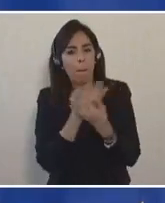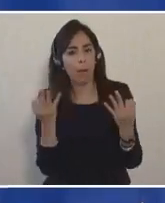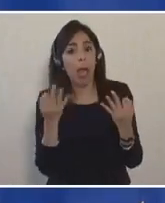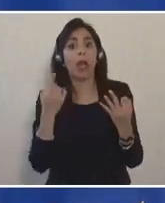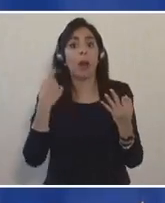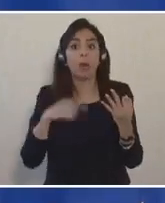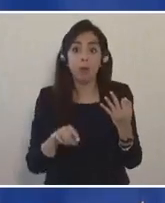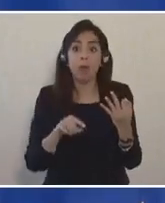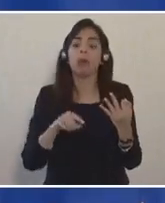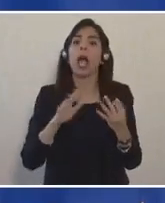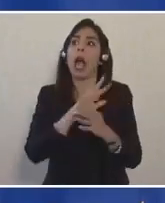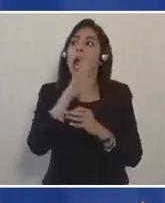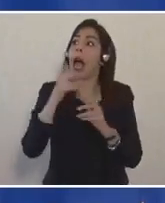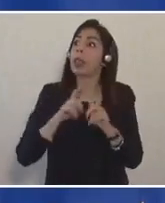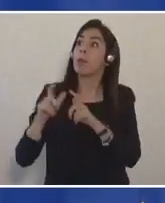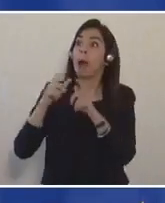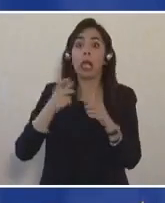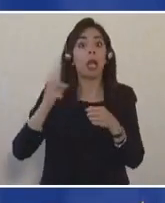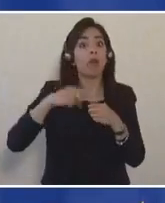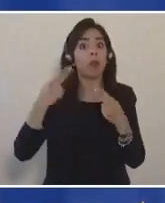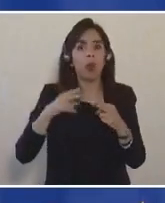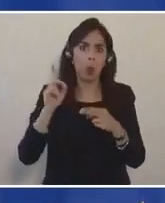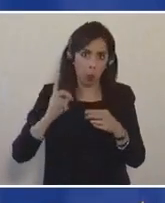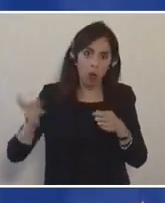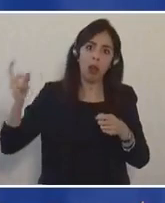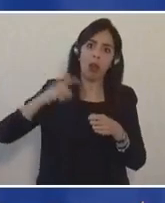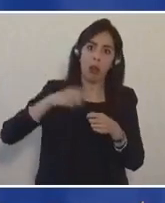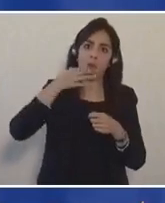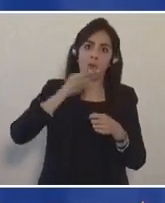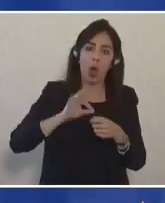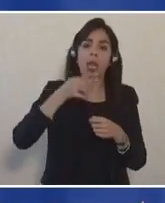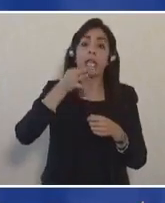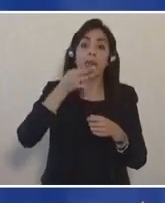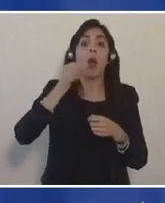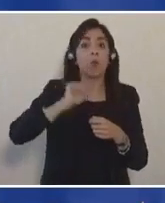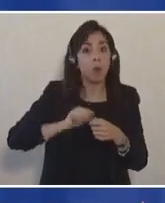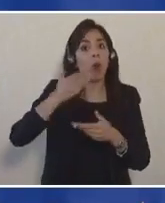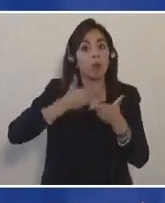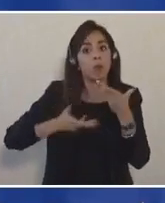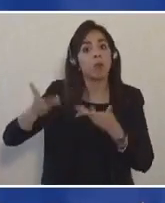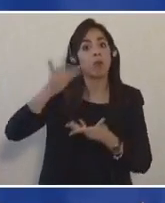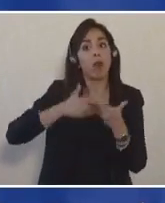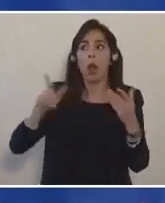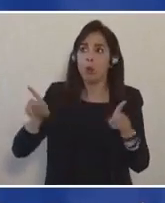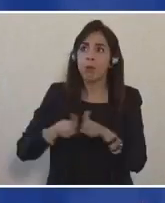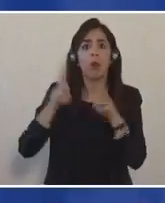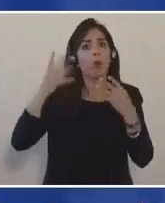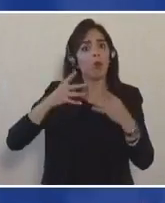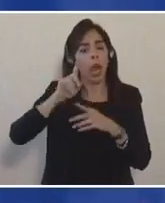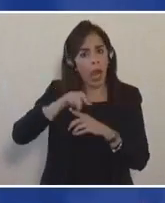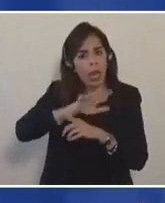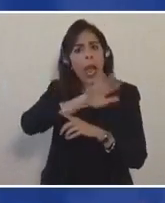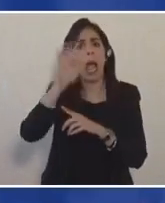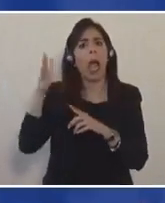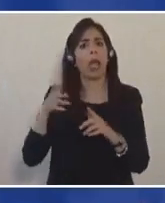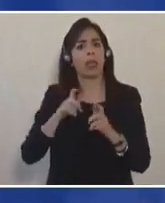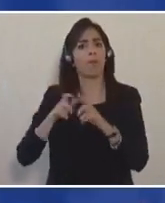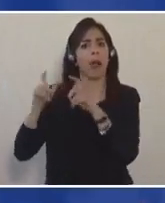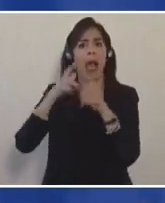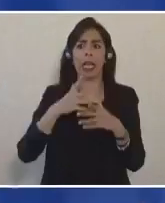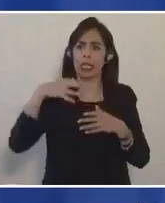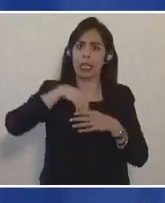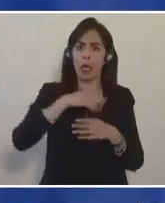third countries outside of the European Union. So the perspective is that over time we can not